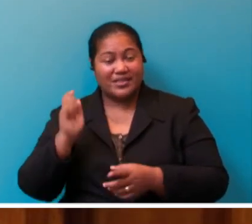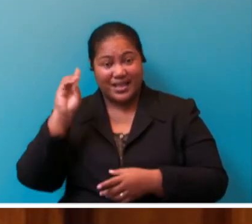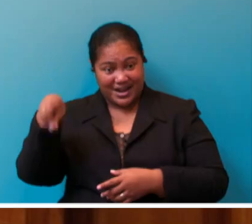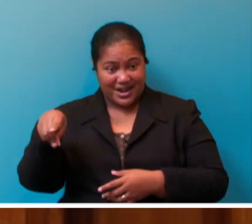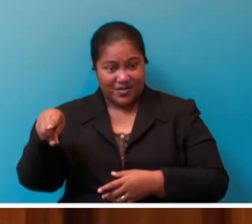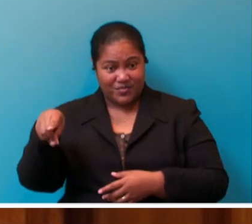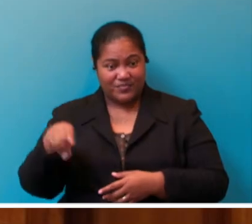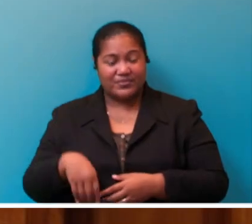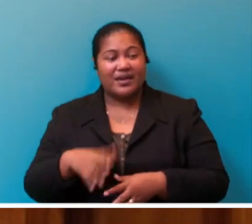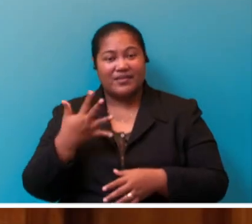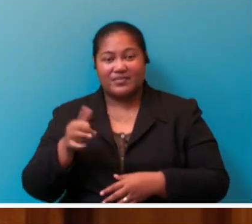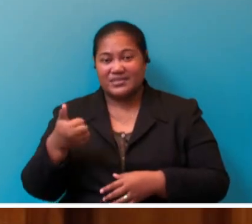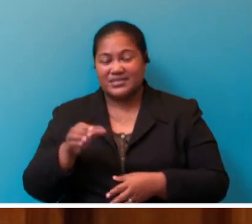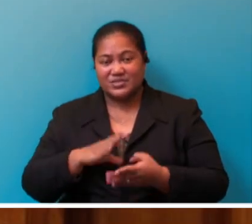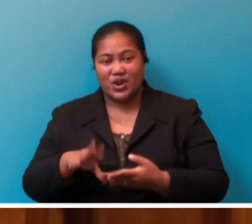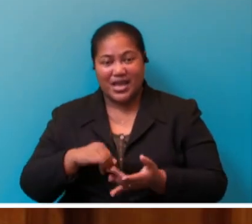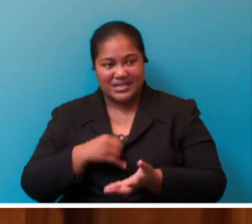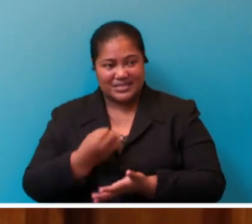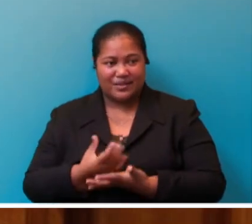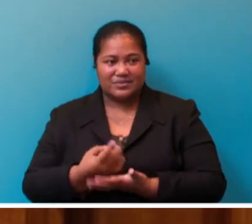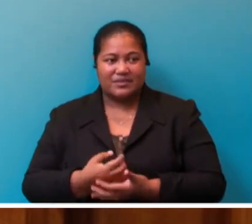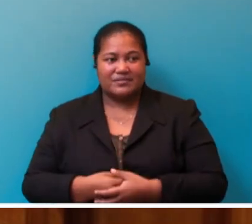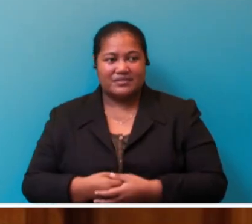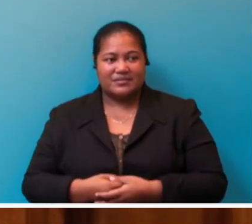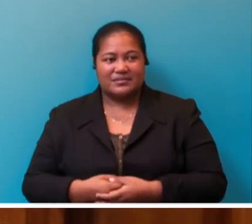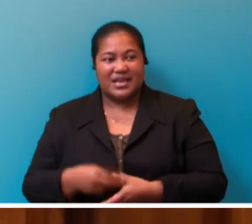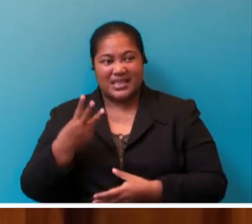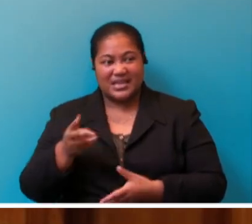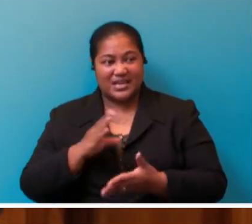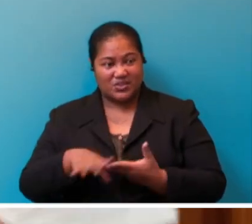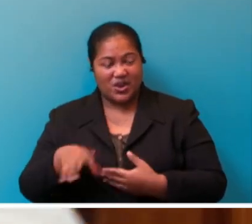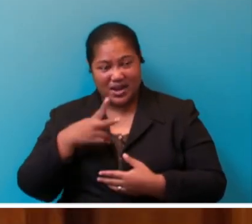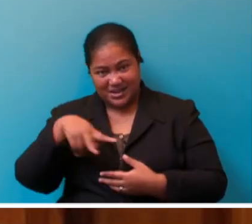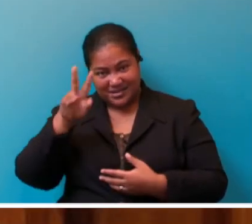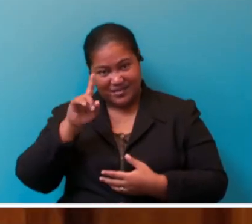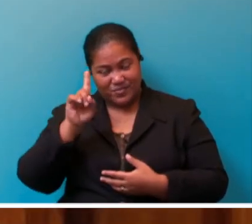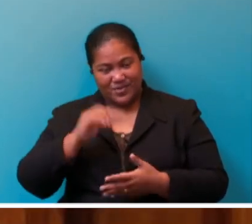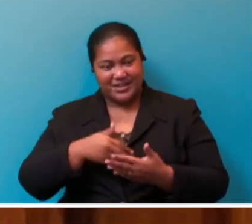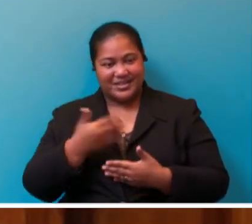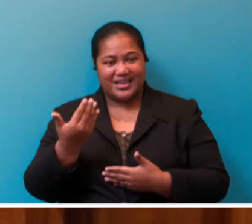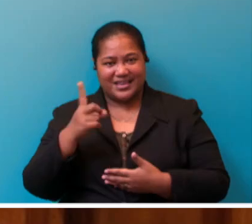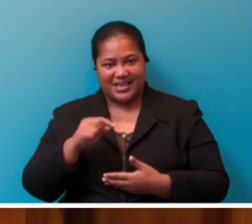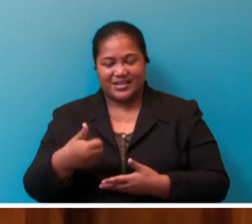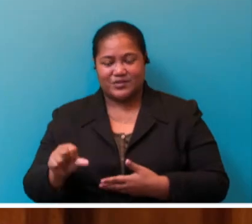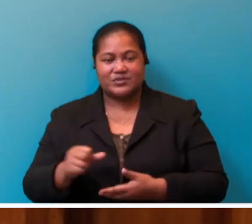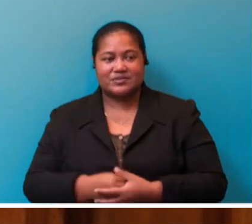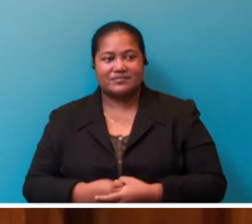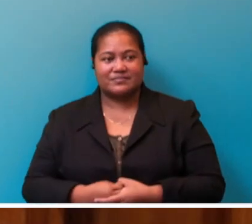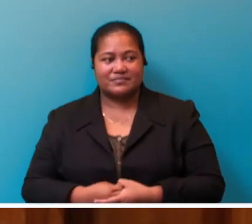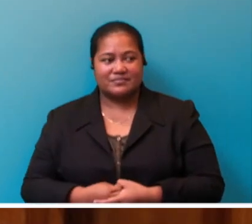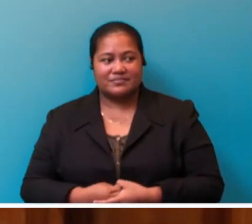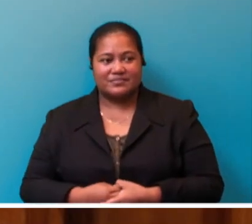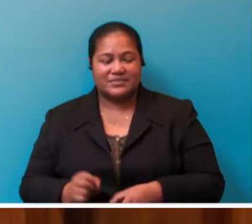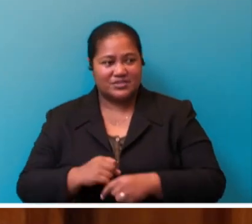$56 per person in Savu Savu, and $3 in Ravoni in Kandavo per day. A strong positive